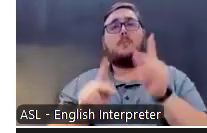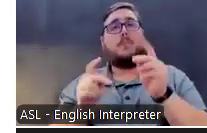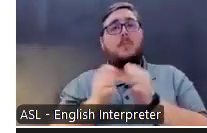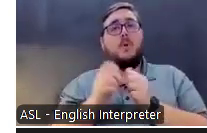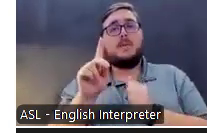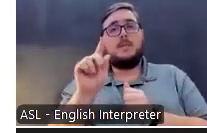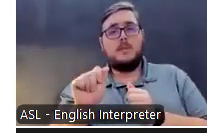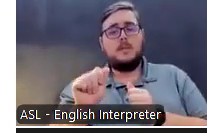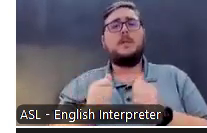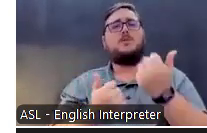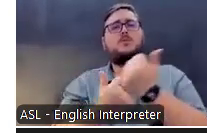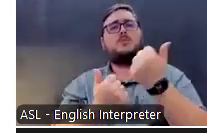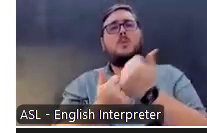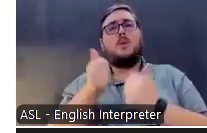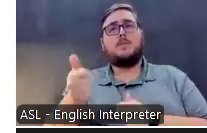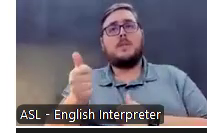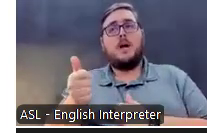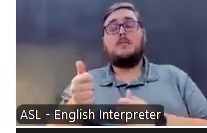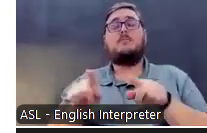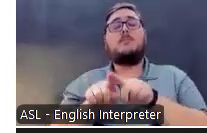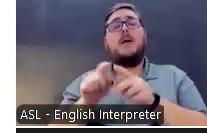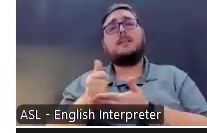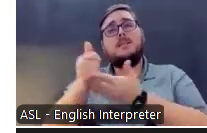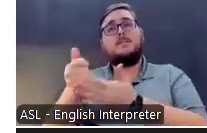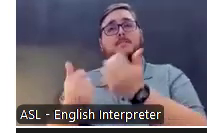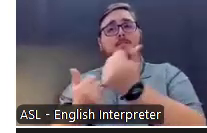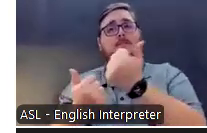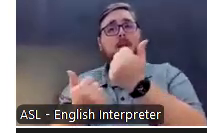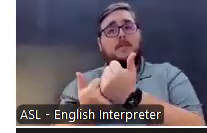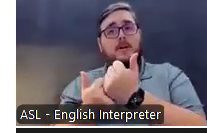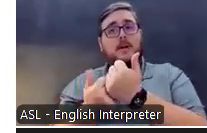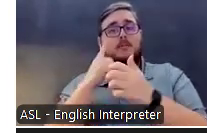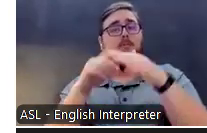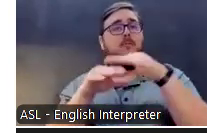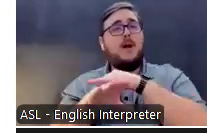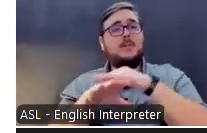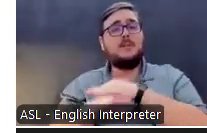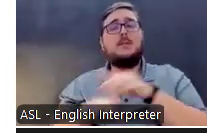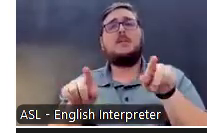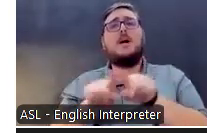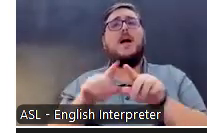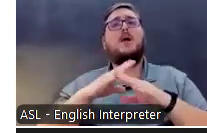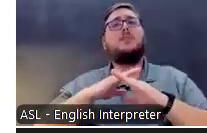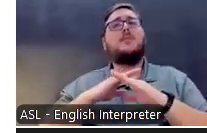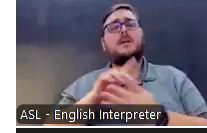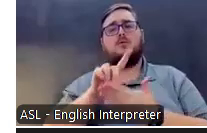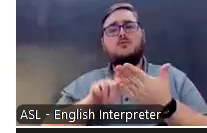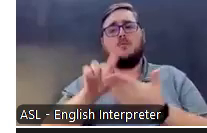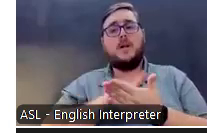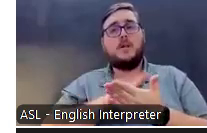individuals' behalf when they've been discriminated against or denied a service to which they're entitled. We educate the